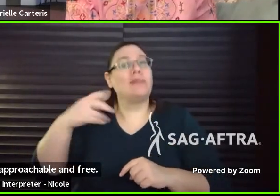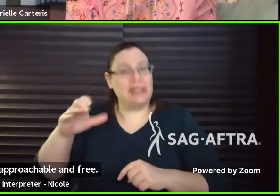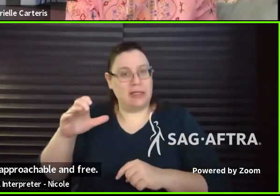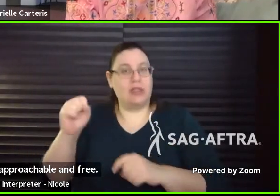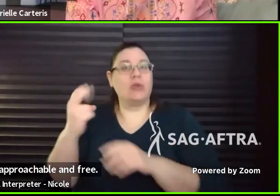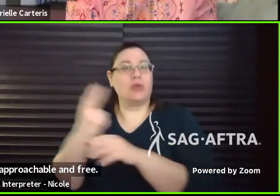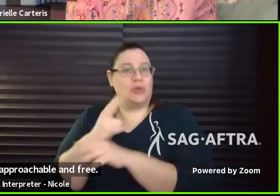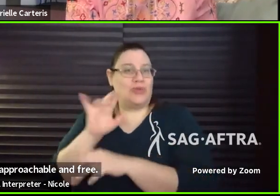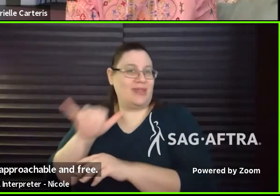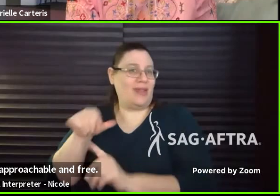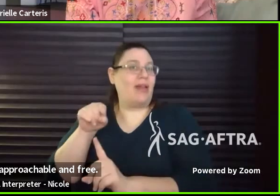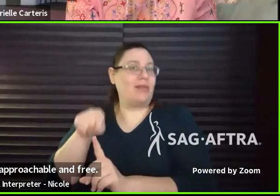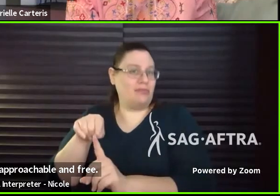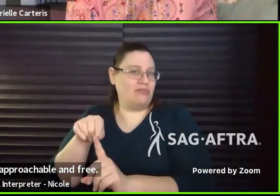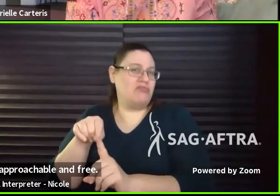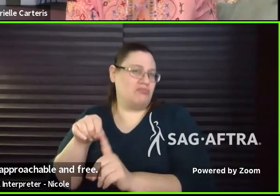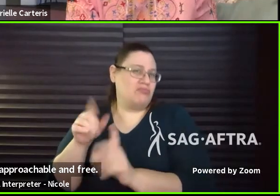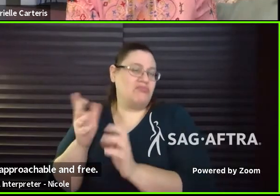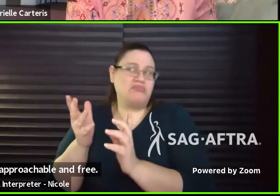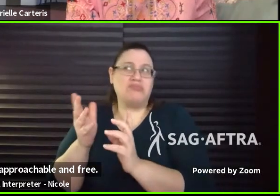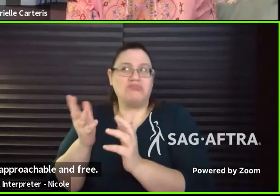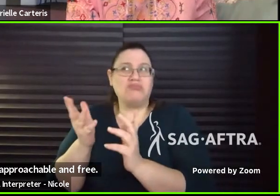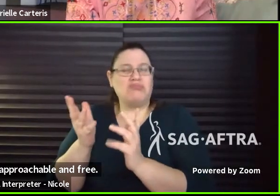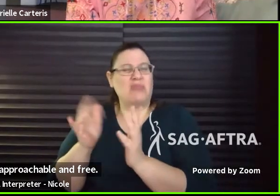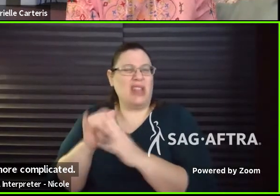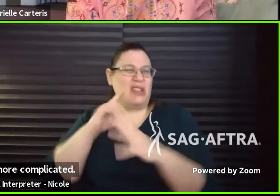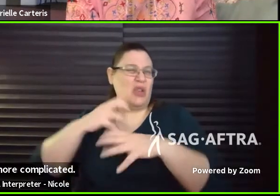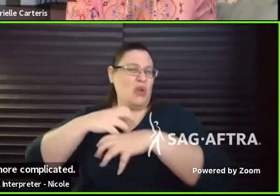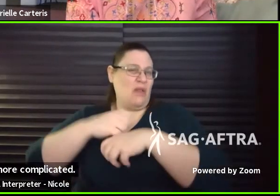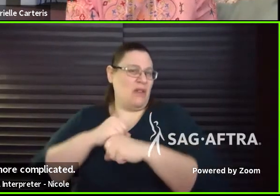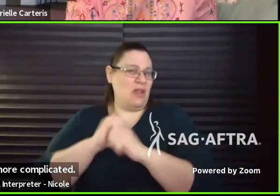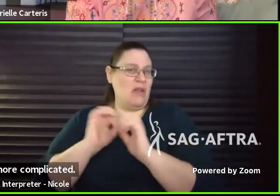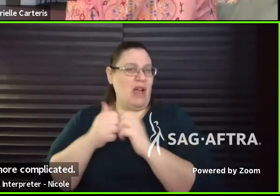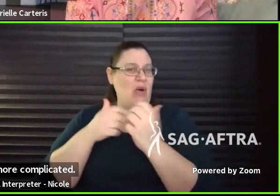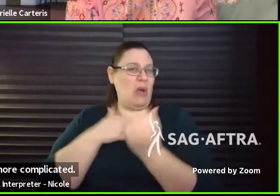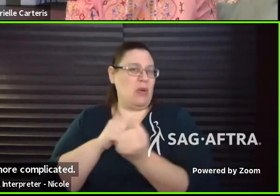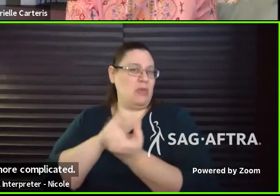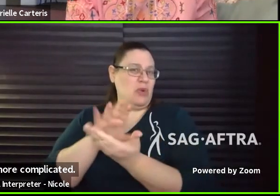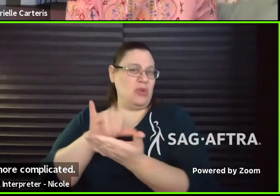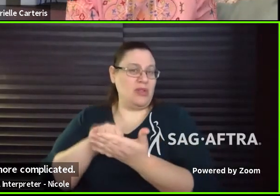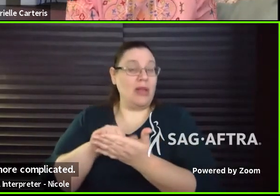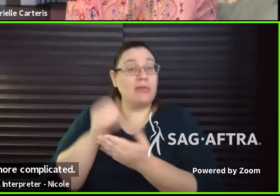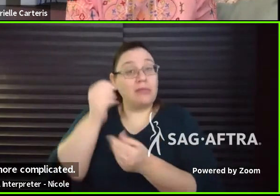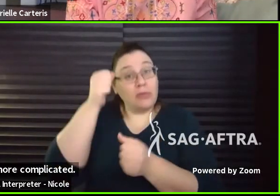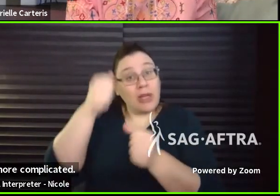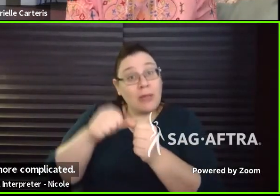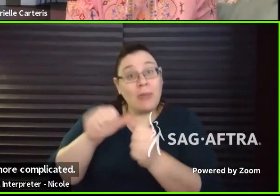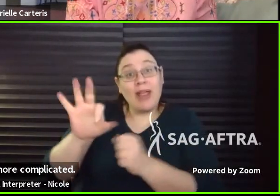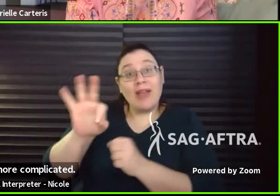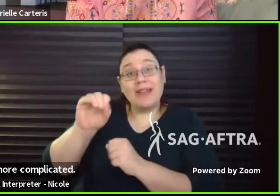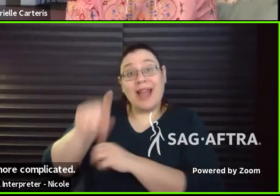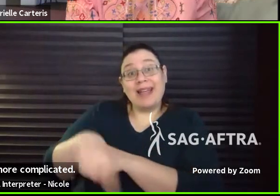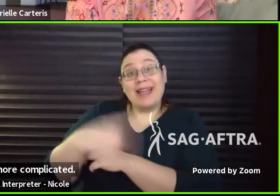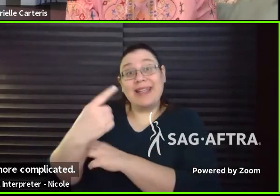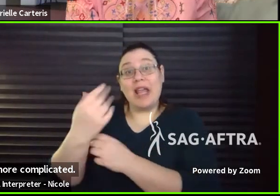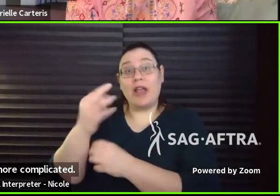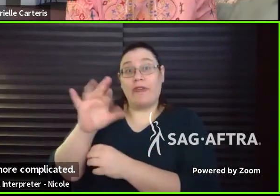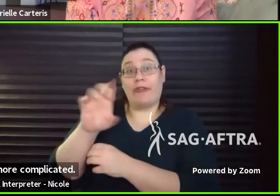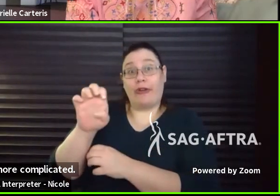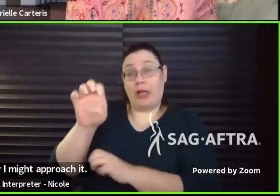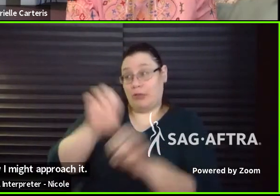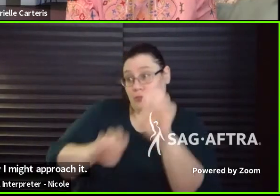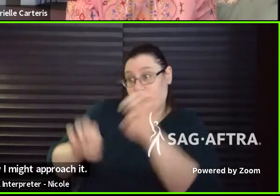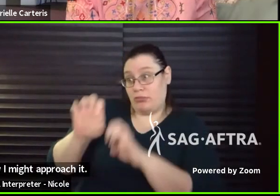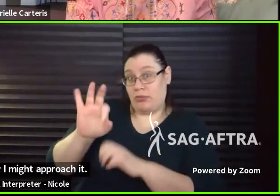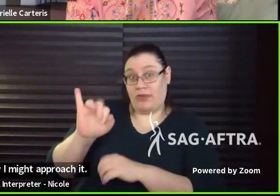And that would kind of be the overview of how I might approach it. And just keep in mind, you have a 90-day free trial on Final Cut, so you don't have to